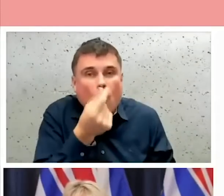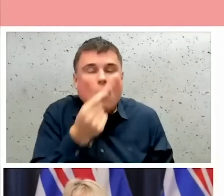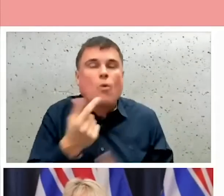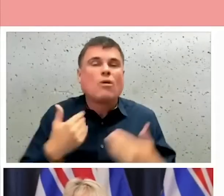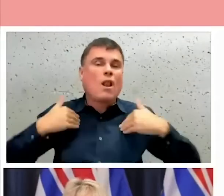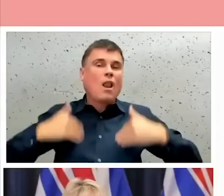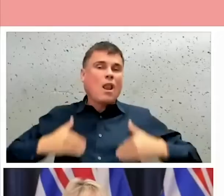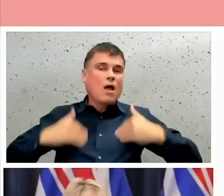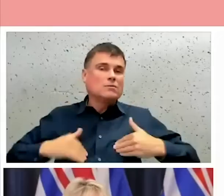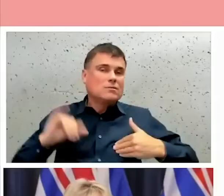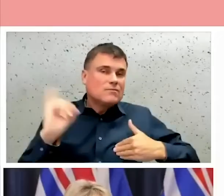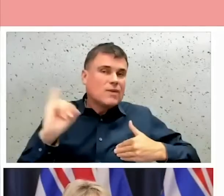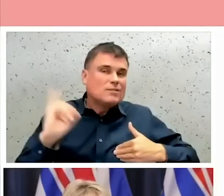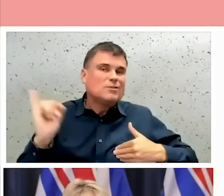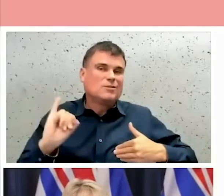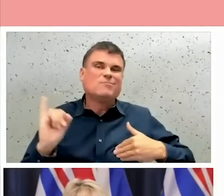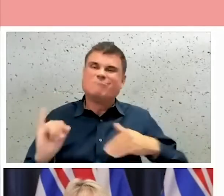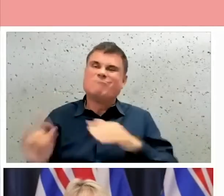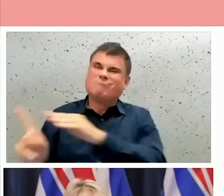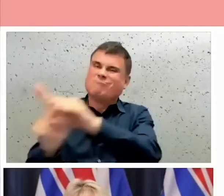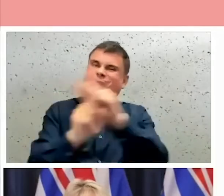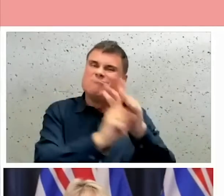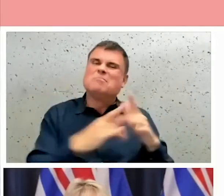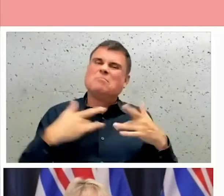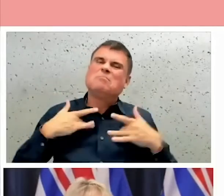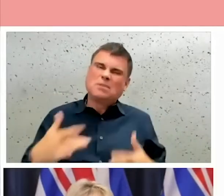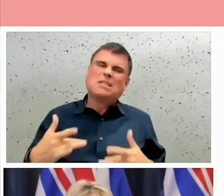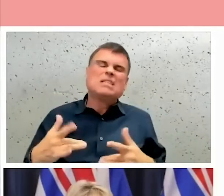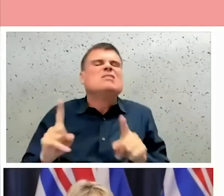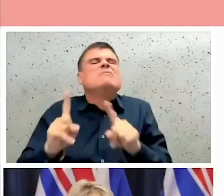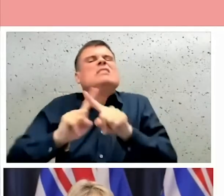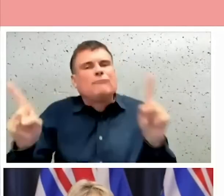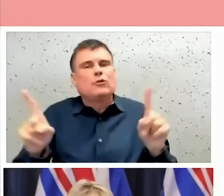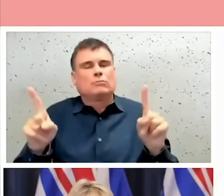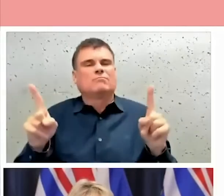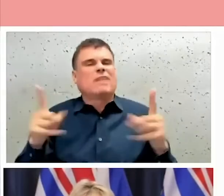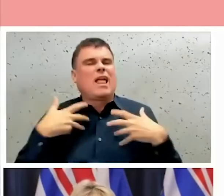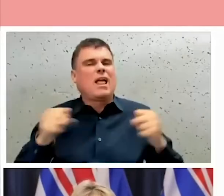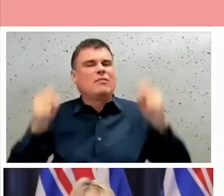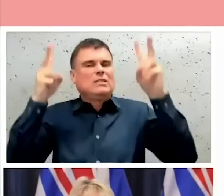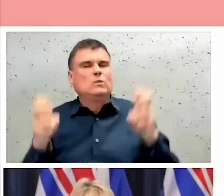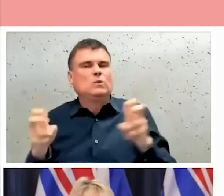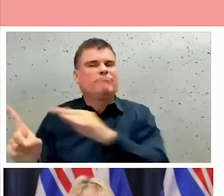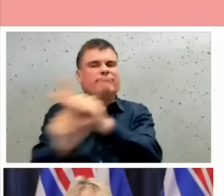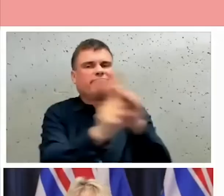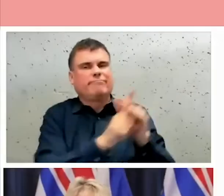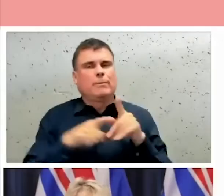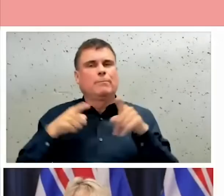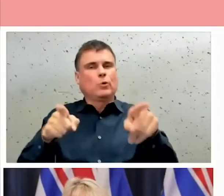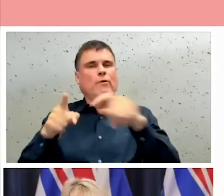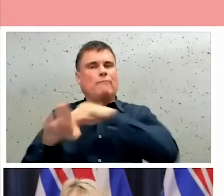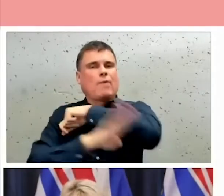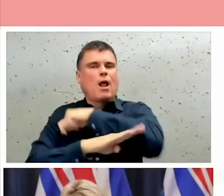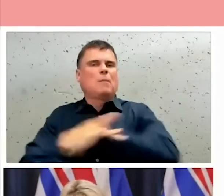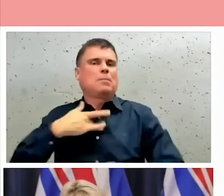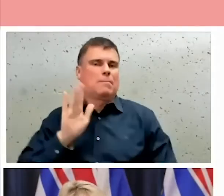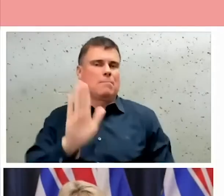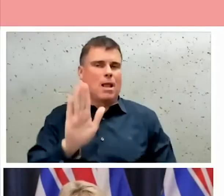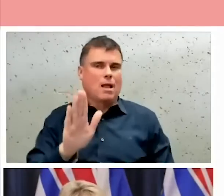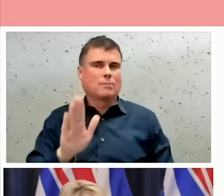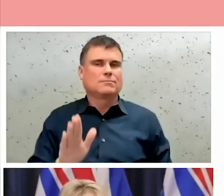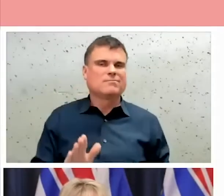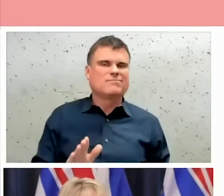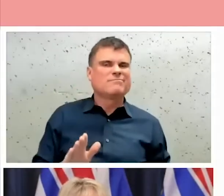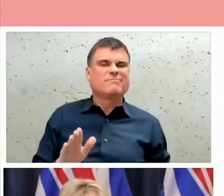adenoviruses, some enteroviruses that cause respiratory infections, a little bit of parainfluenza. We have not yet seen a lot